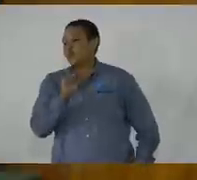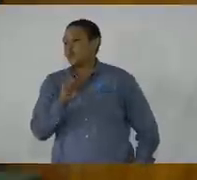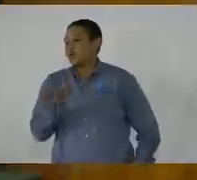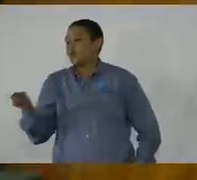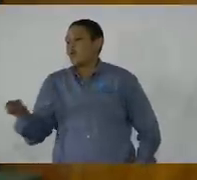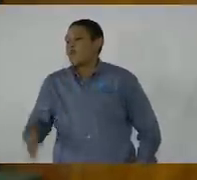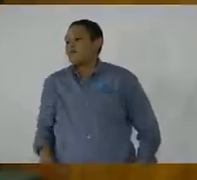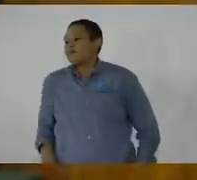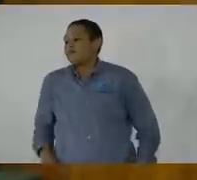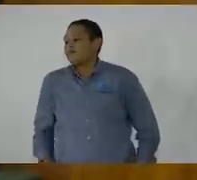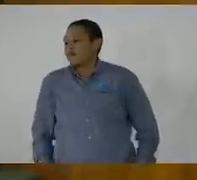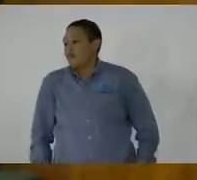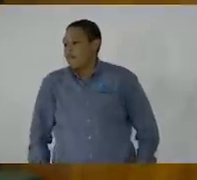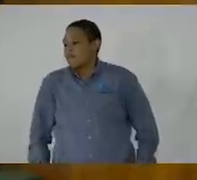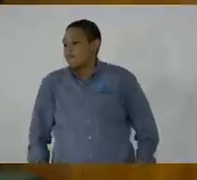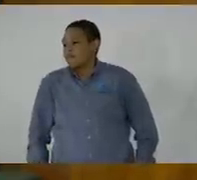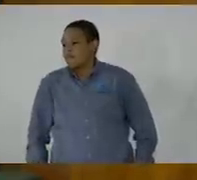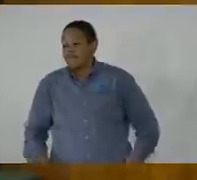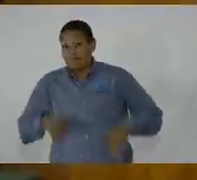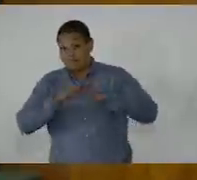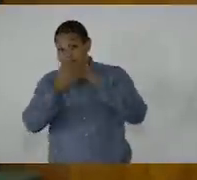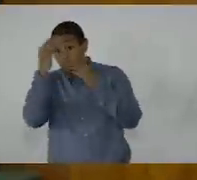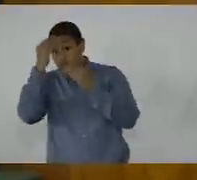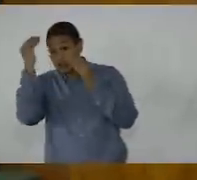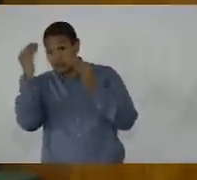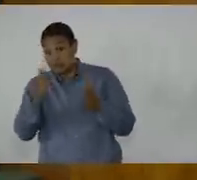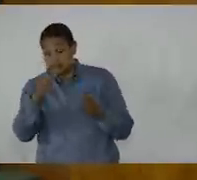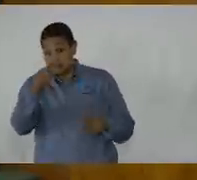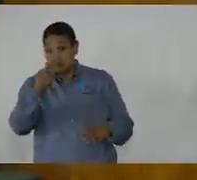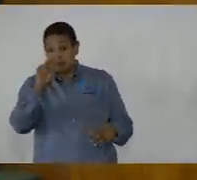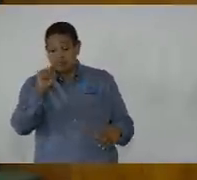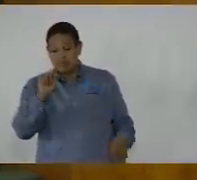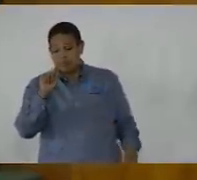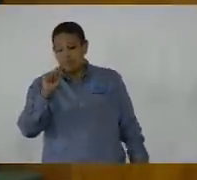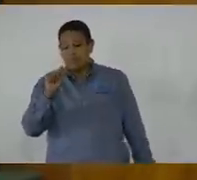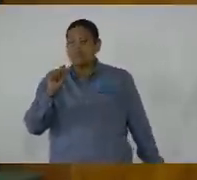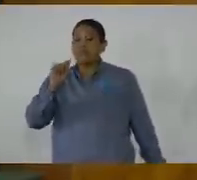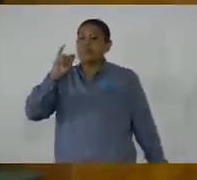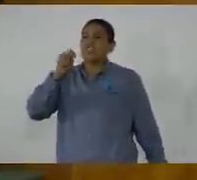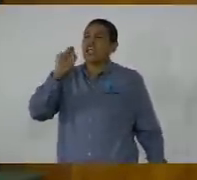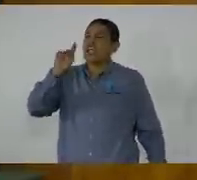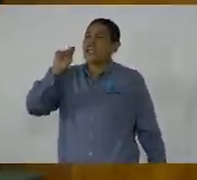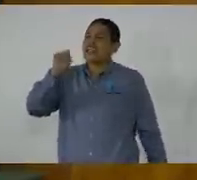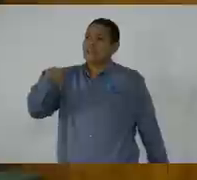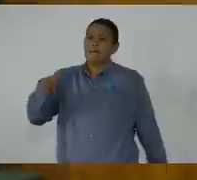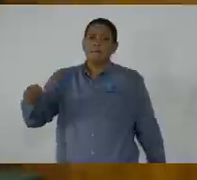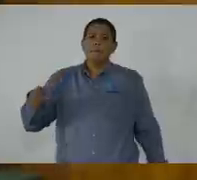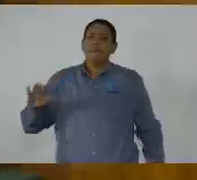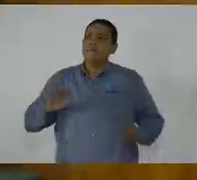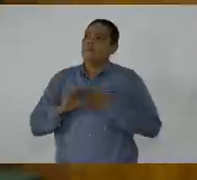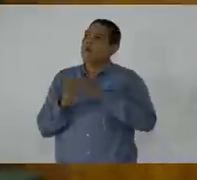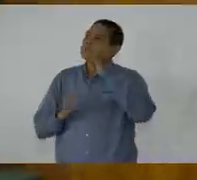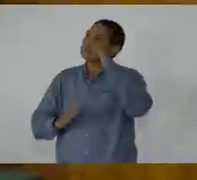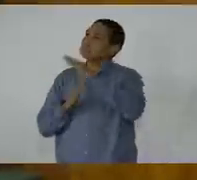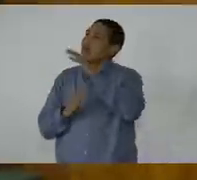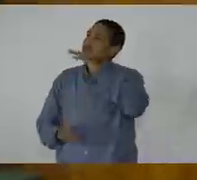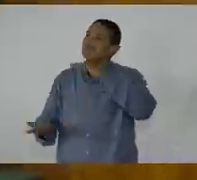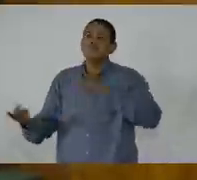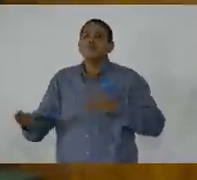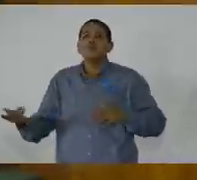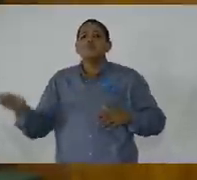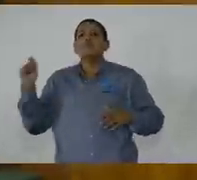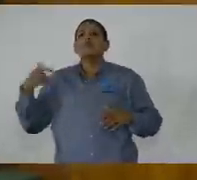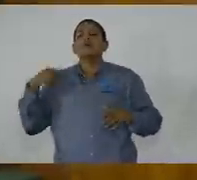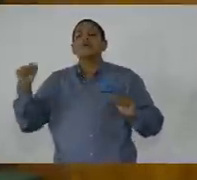2021-2022. The Jamaica Information Portal, JTIP, has become one of the primary tools through which we